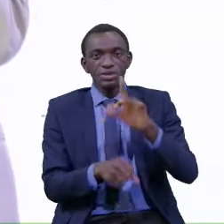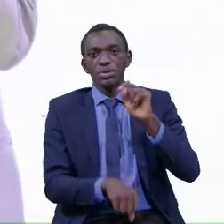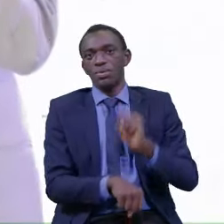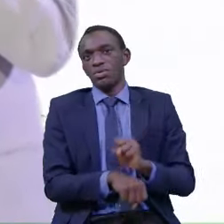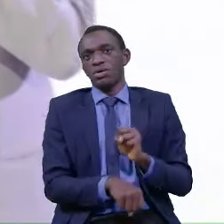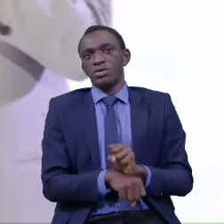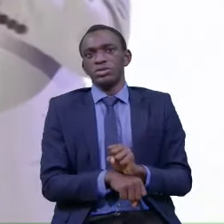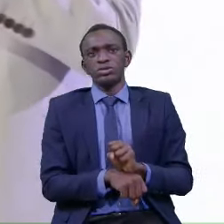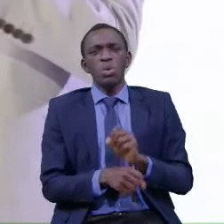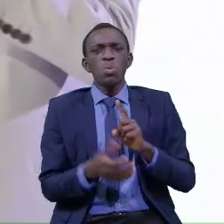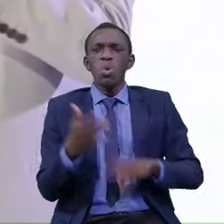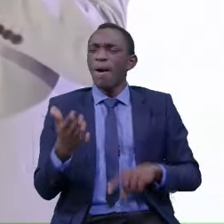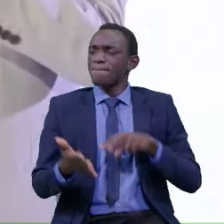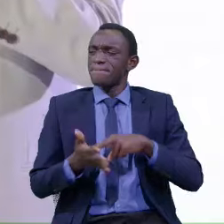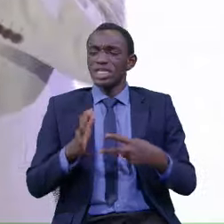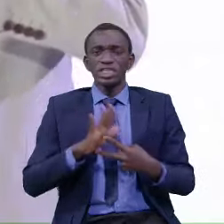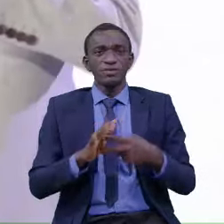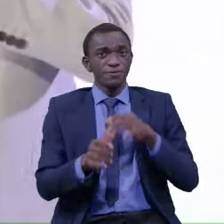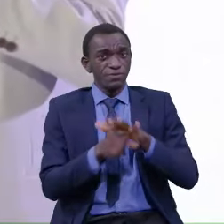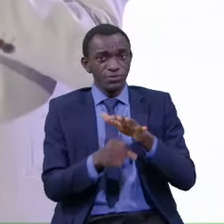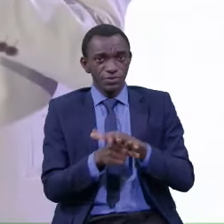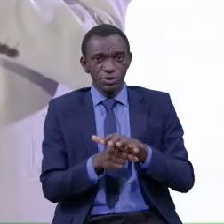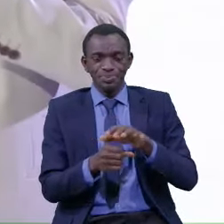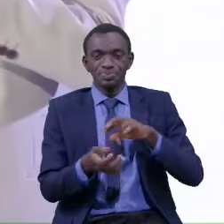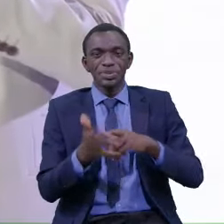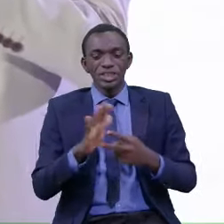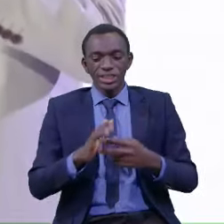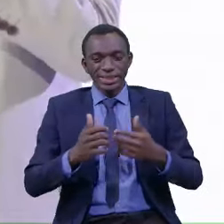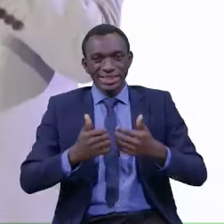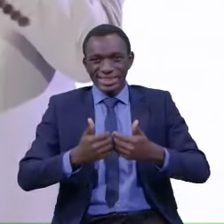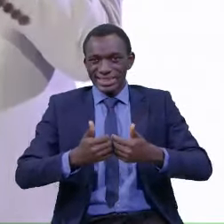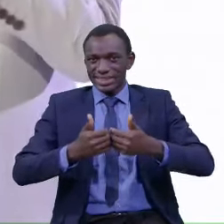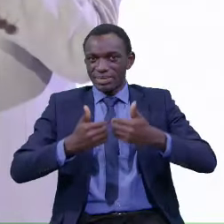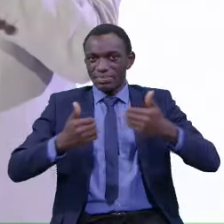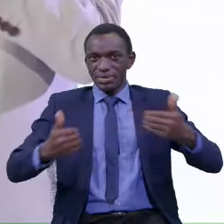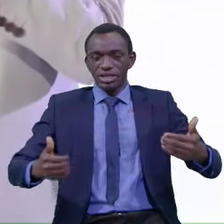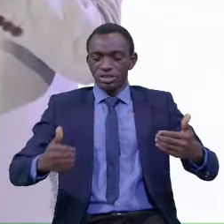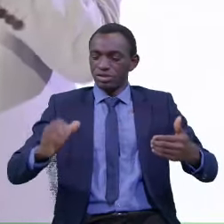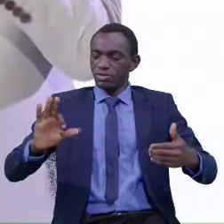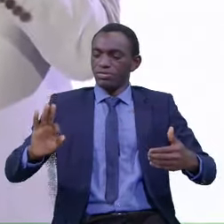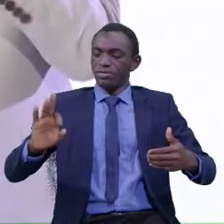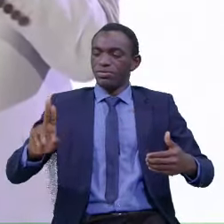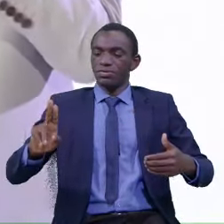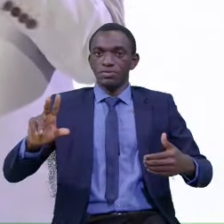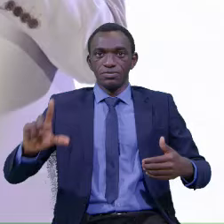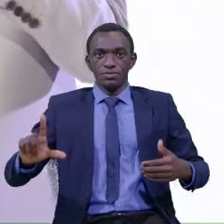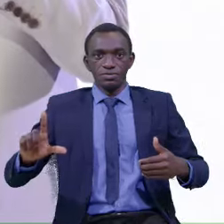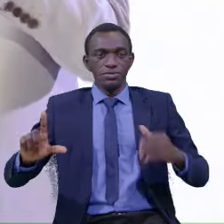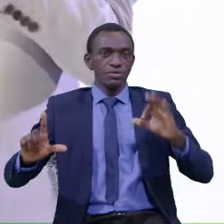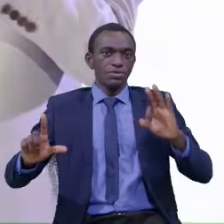fulfill? Separate those word, that word in the middle.